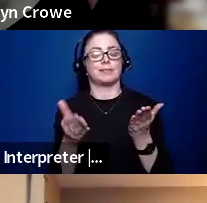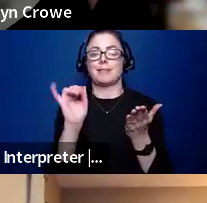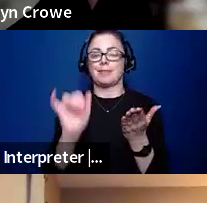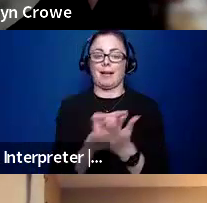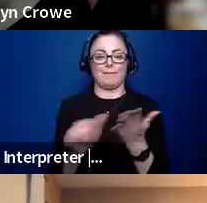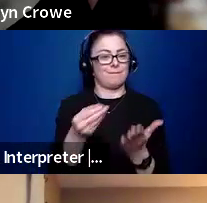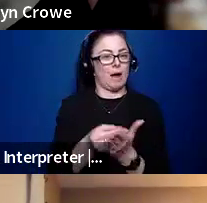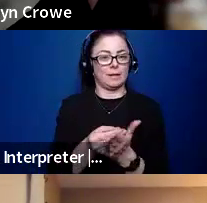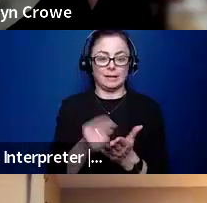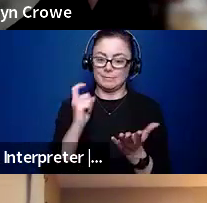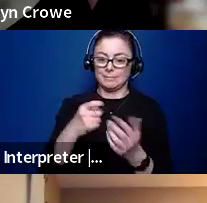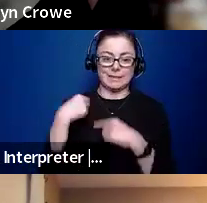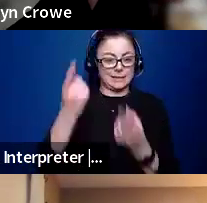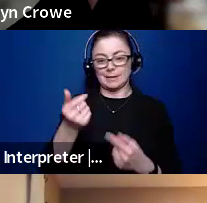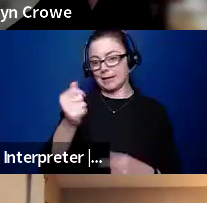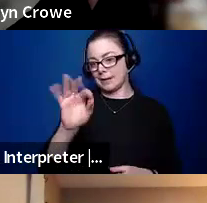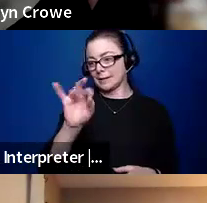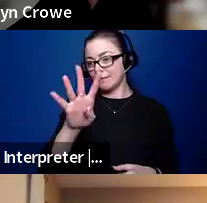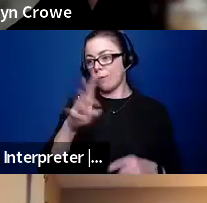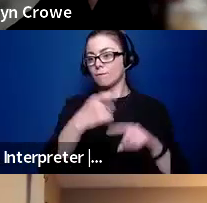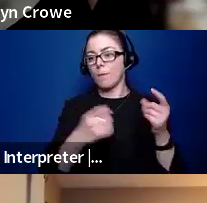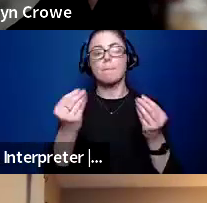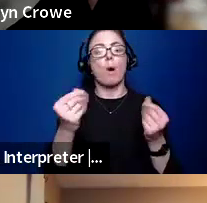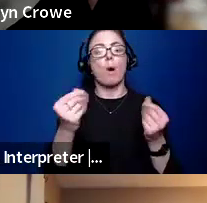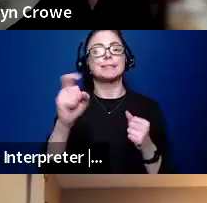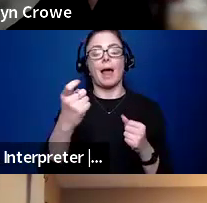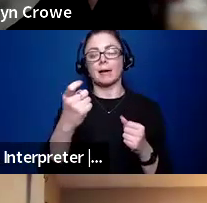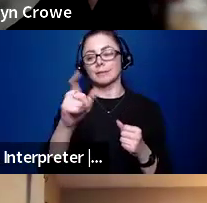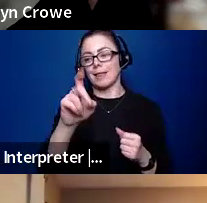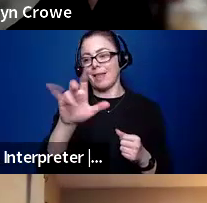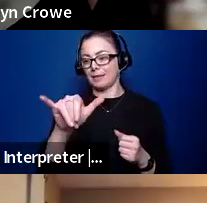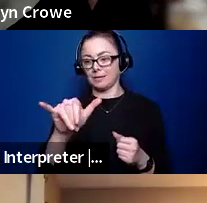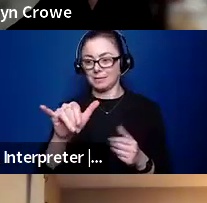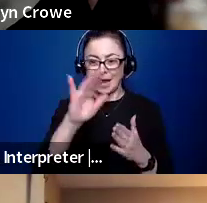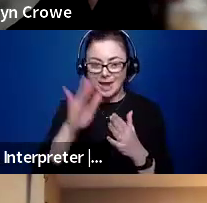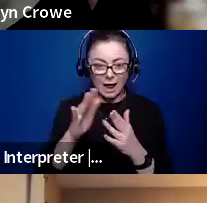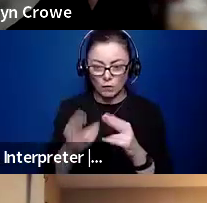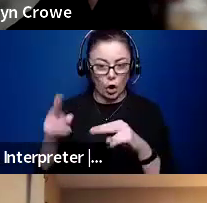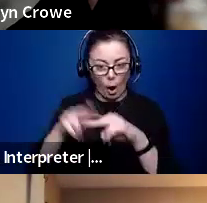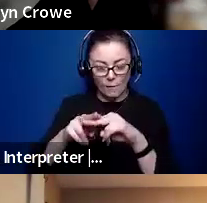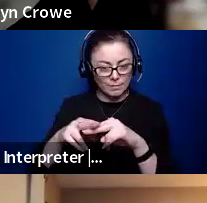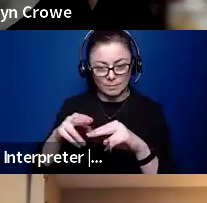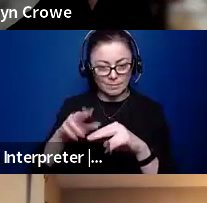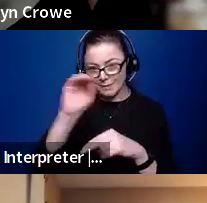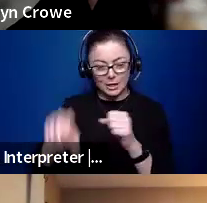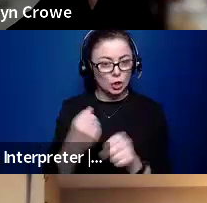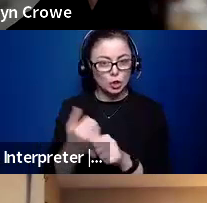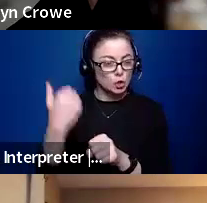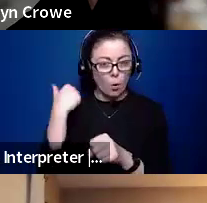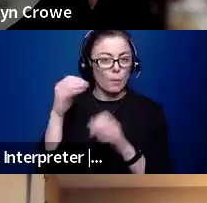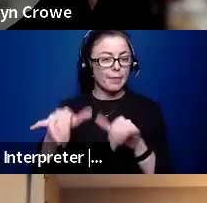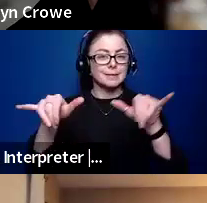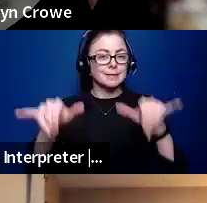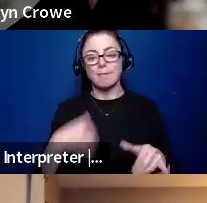since 1974 by the property tax levy. It's never gone up. Whatever they set it at 50 years ago, that's where it's still at, but it's